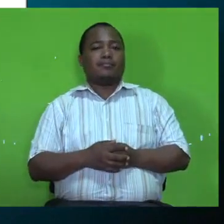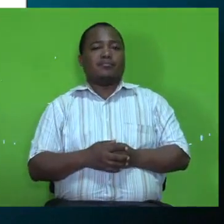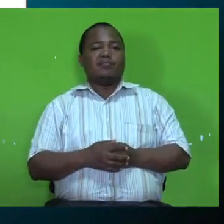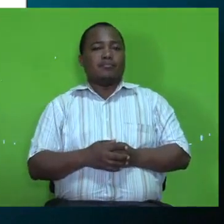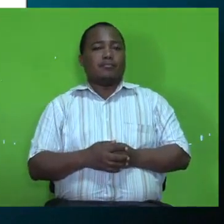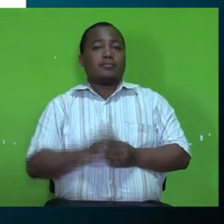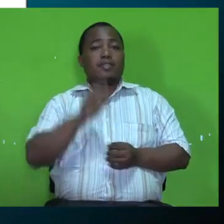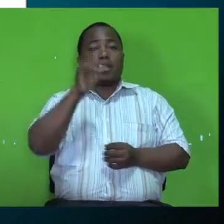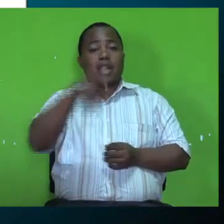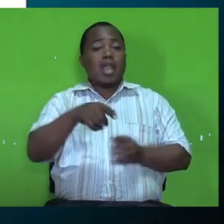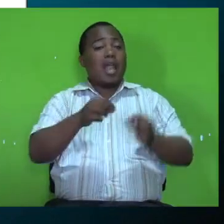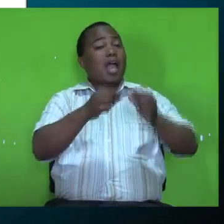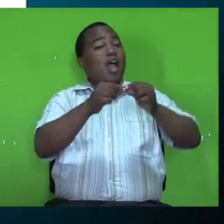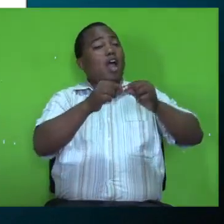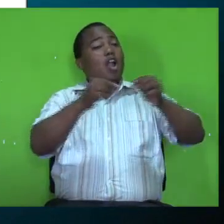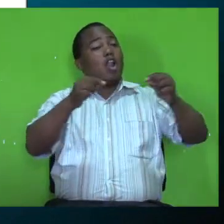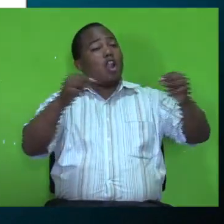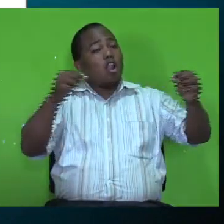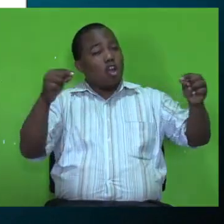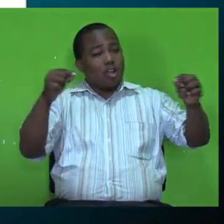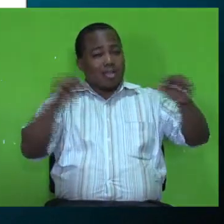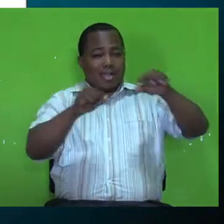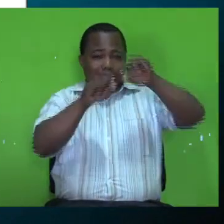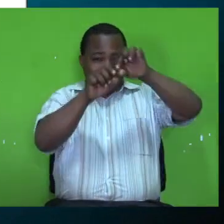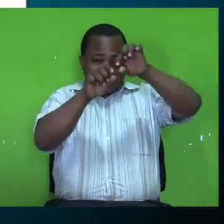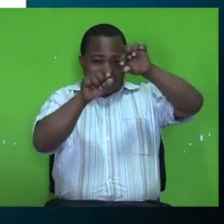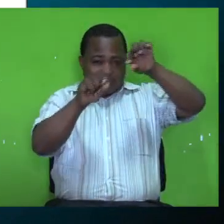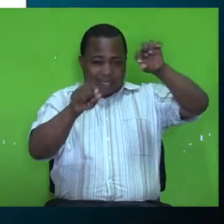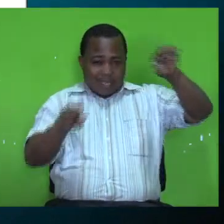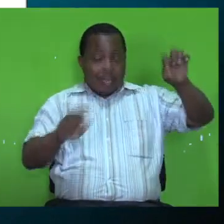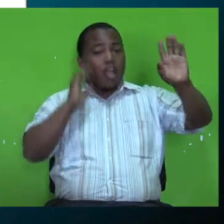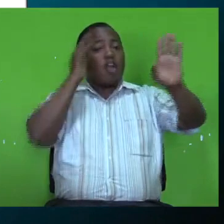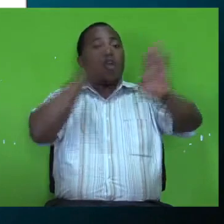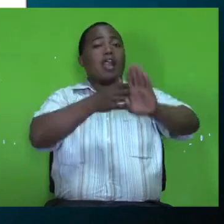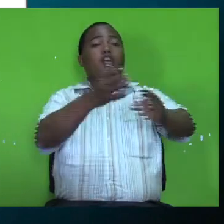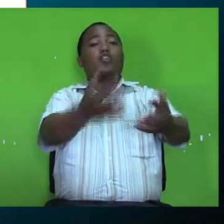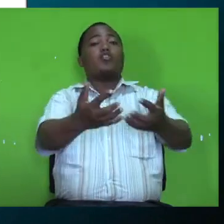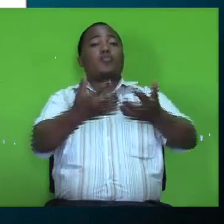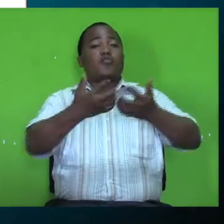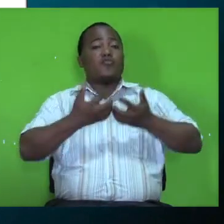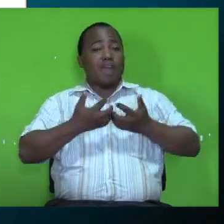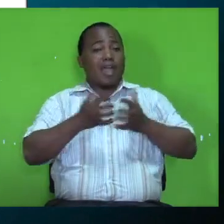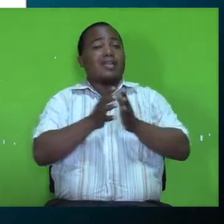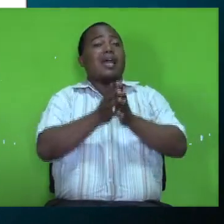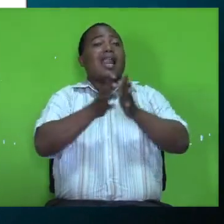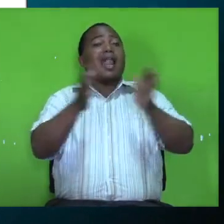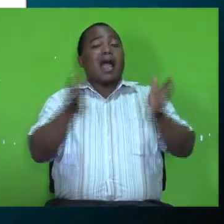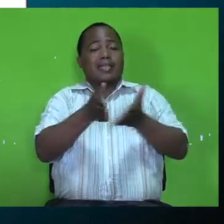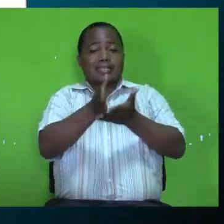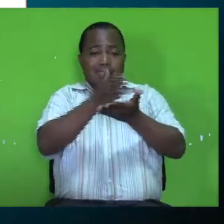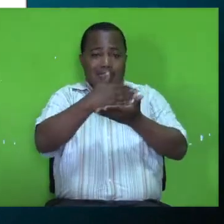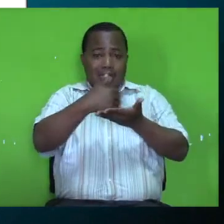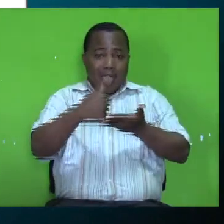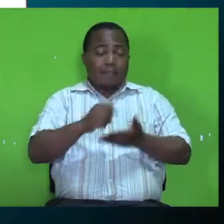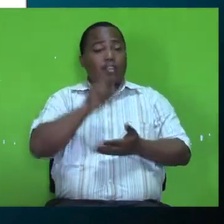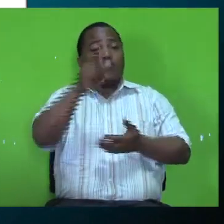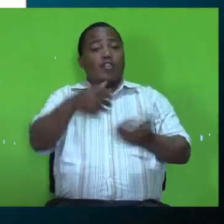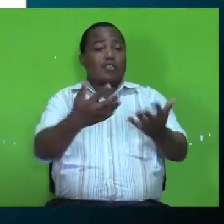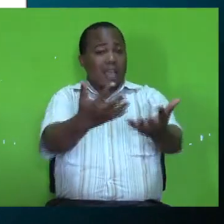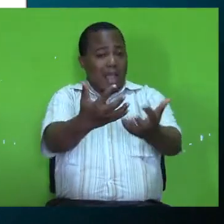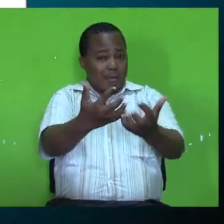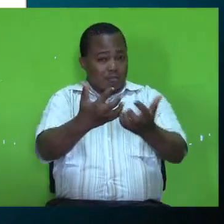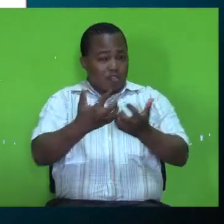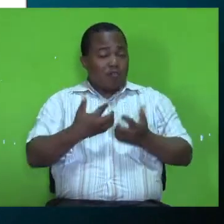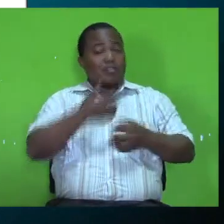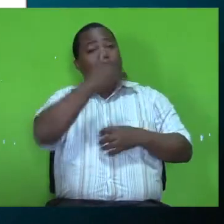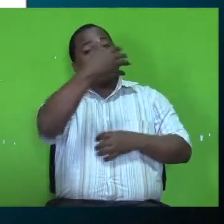and are so long and cylinder, so as to provide a large surface area for the